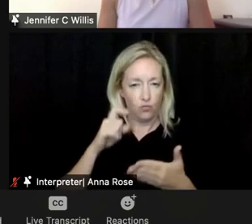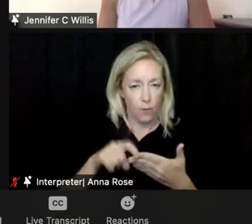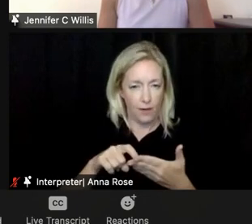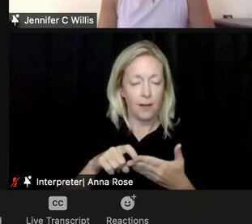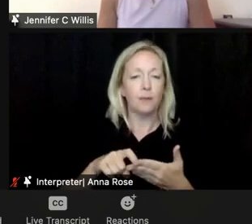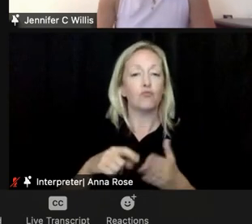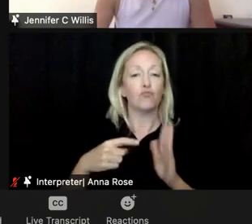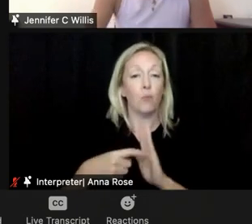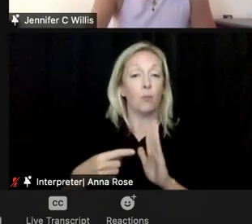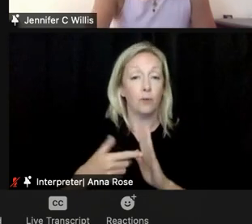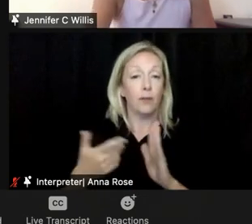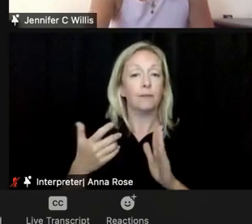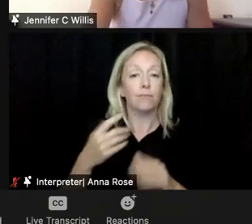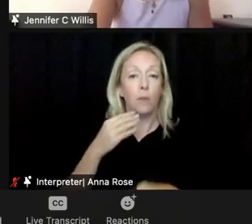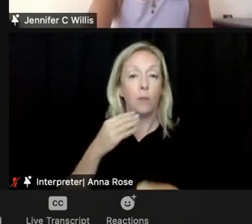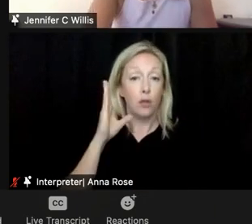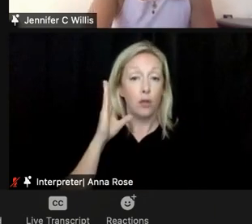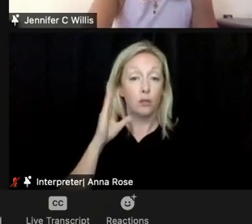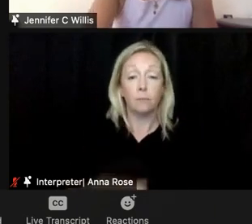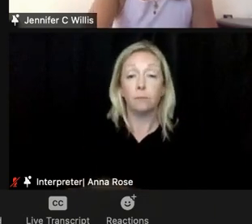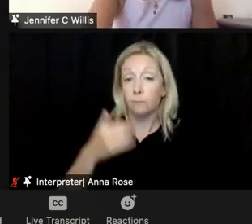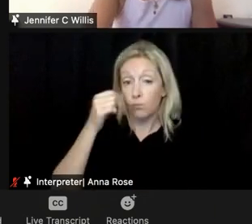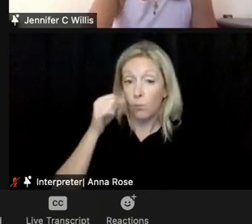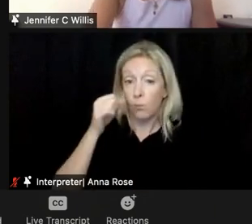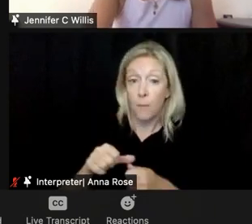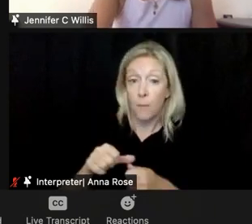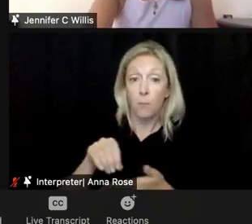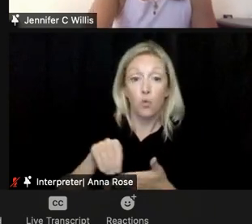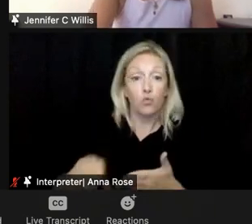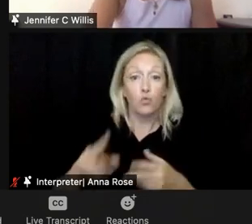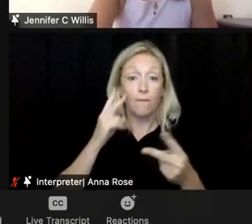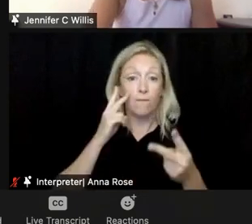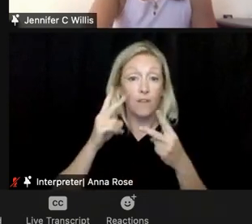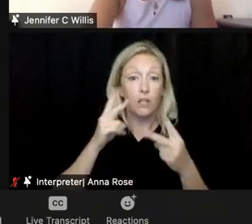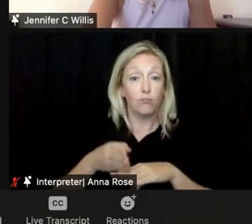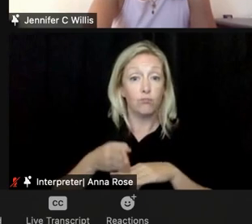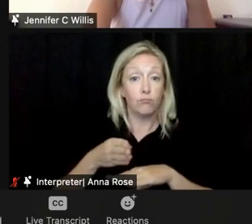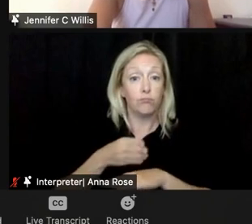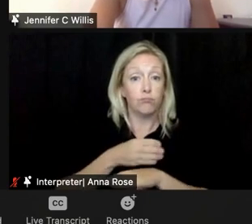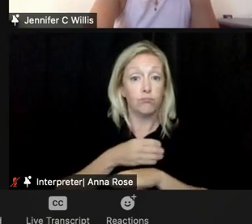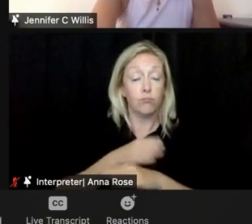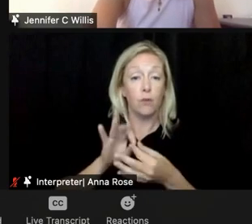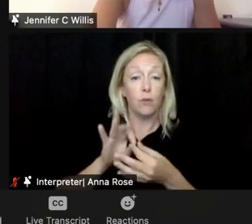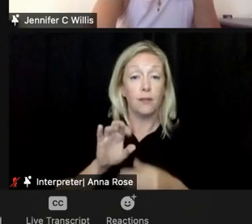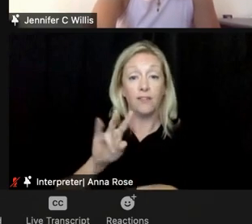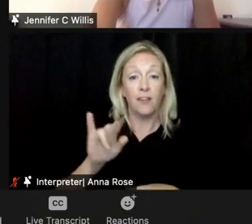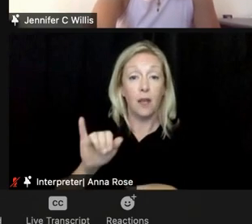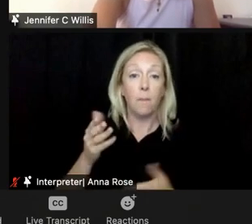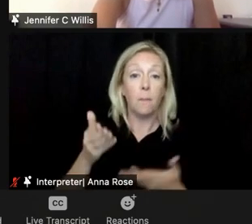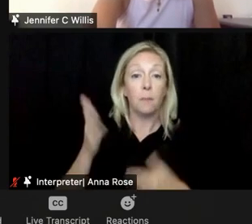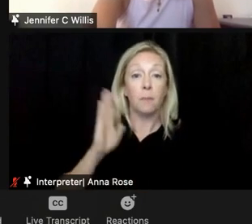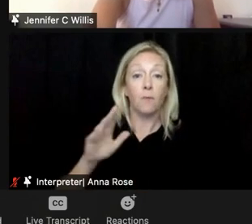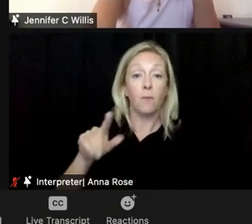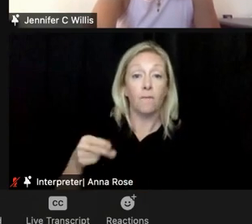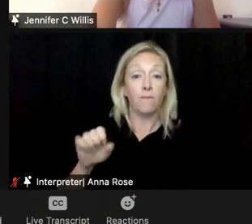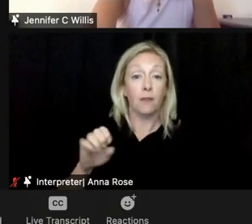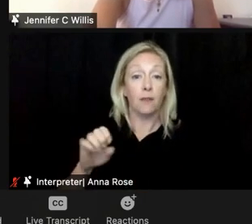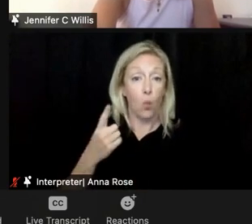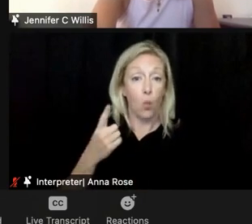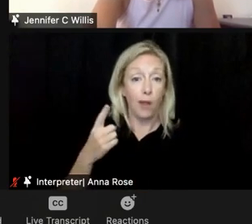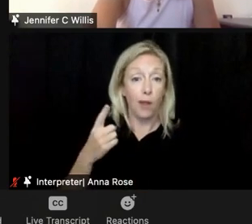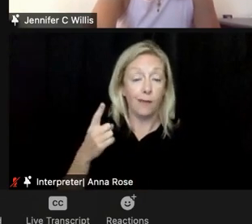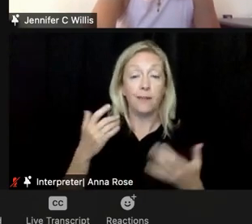the same time, the child's vision is progressing with regard to CVI. They were maybe a phase 1 child, now